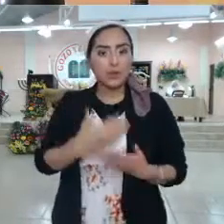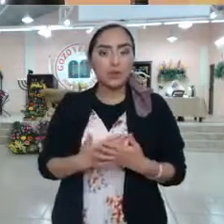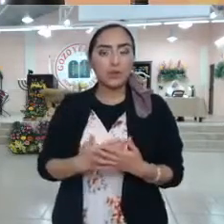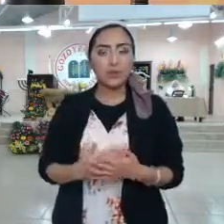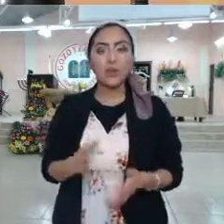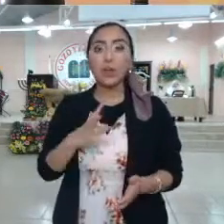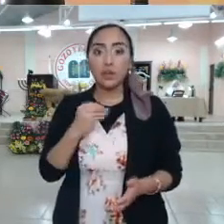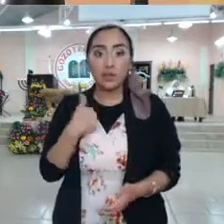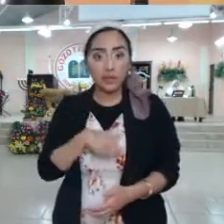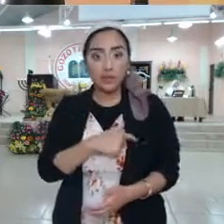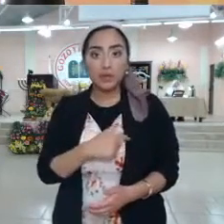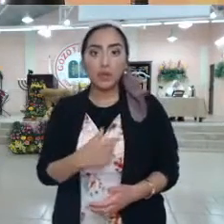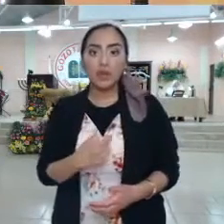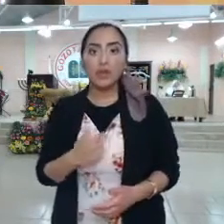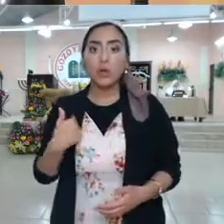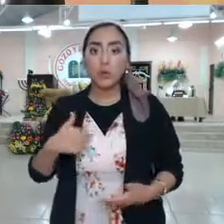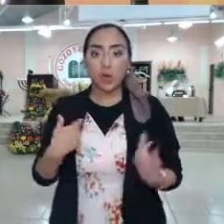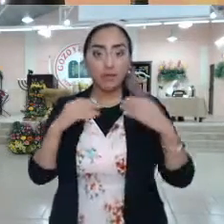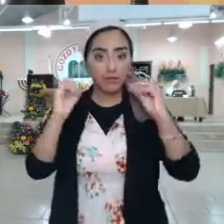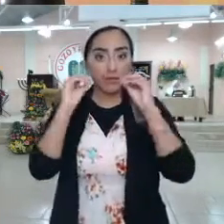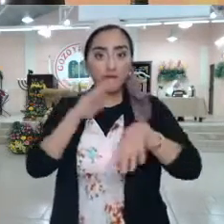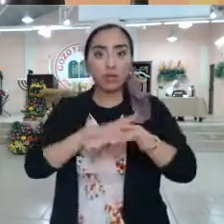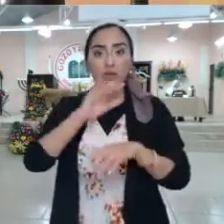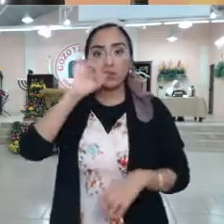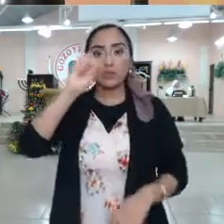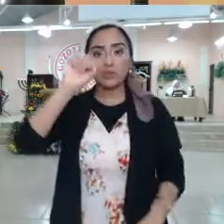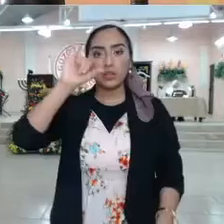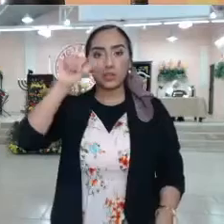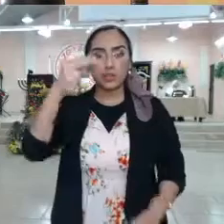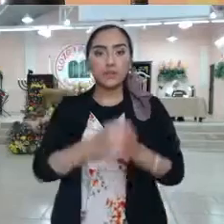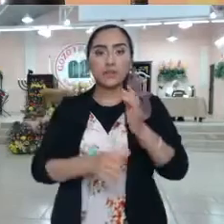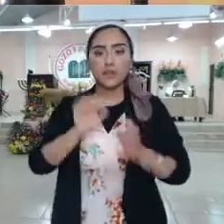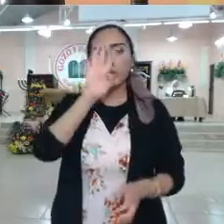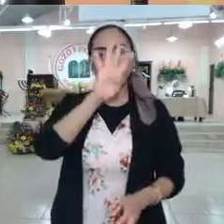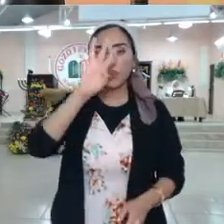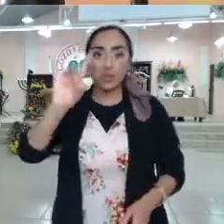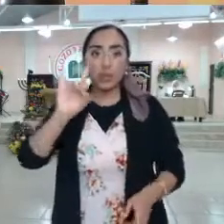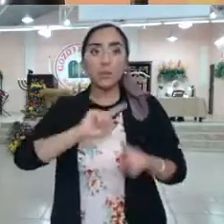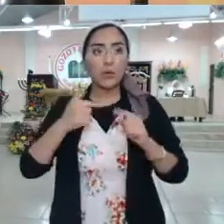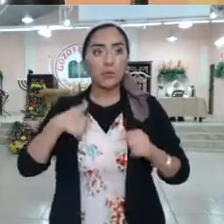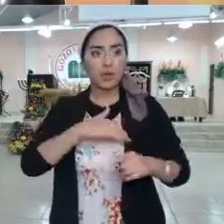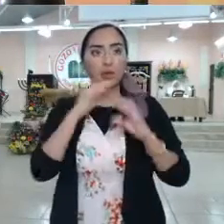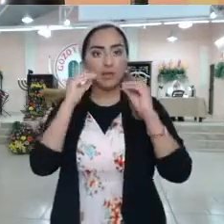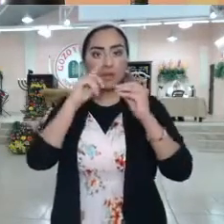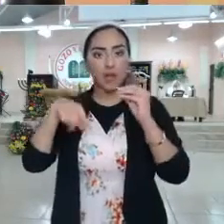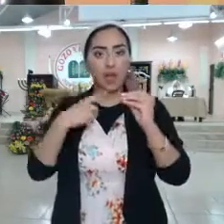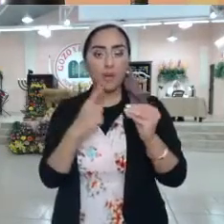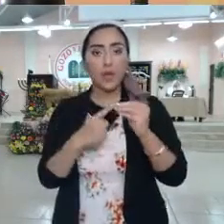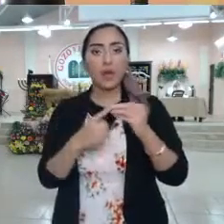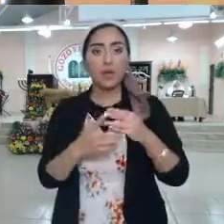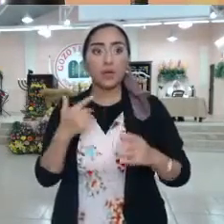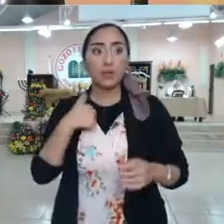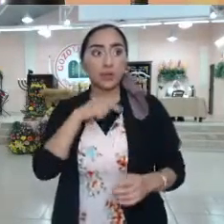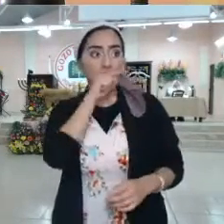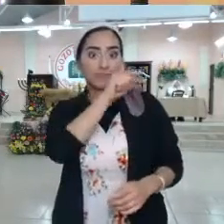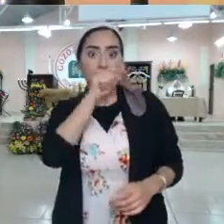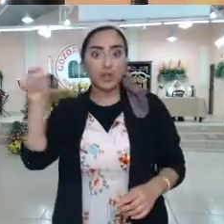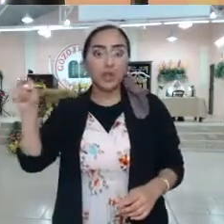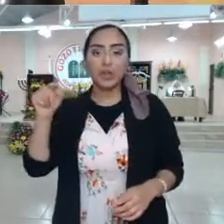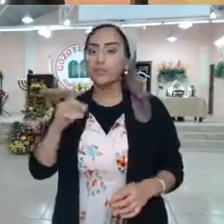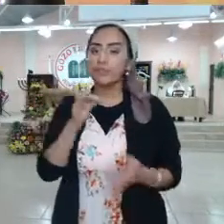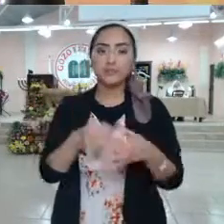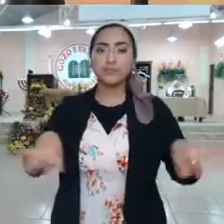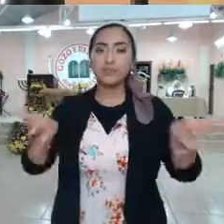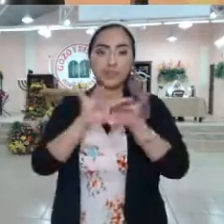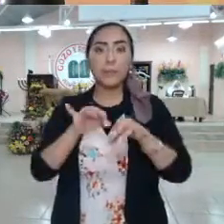don't deserve me. Well, we have ministered in Isaiah 48, we don't go there, but we have ministered about the pointing finger.